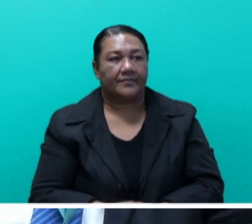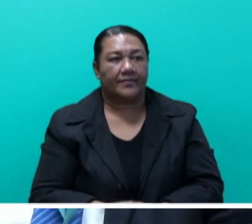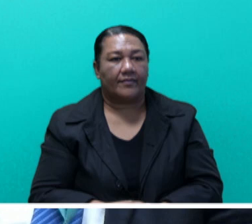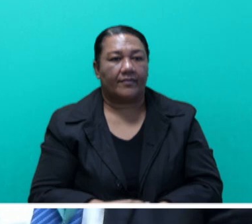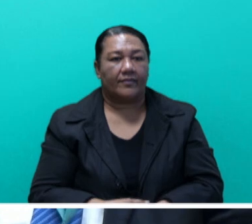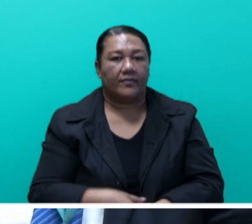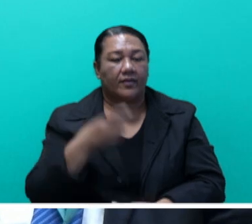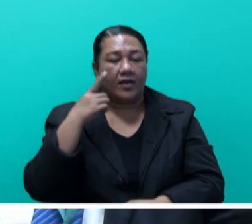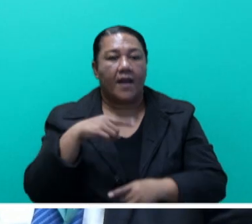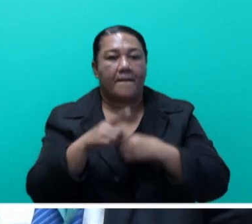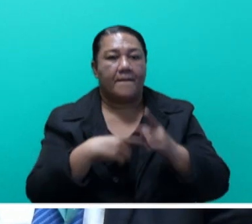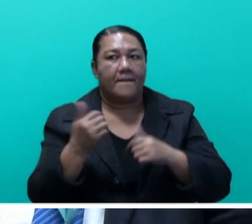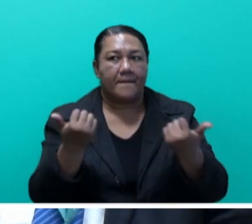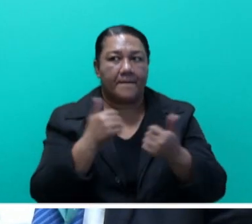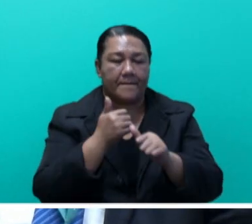Land Transport